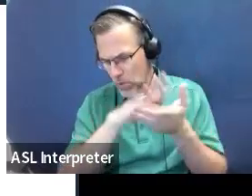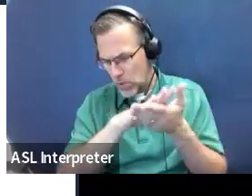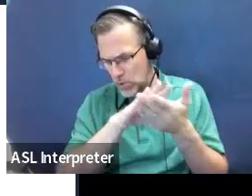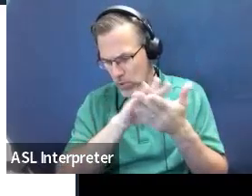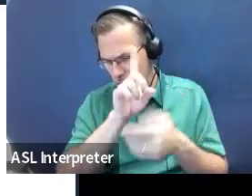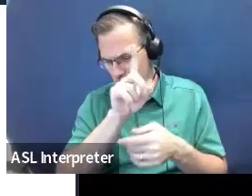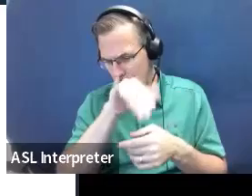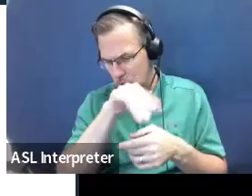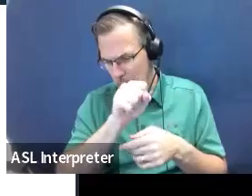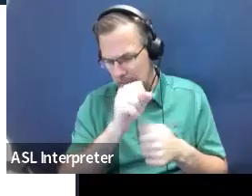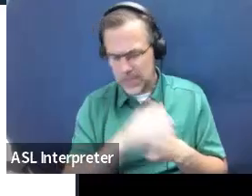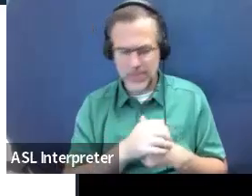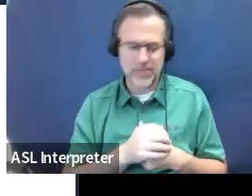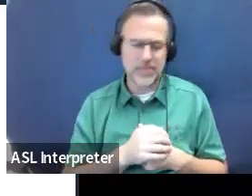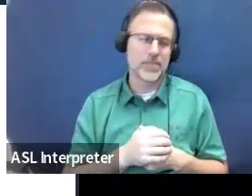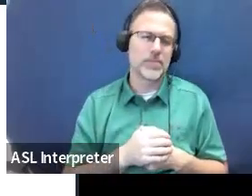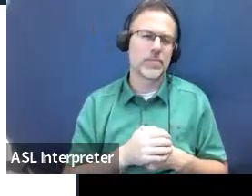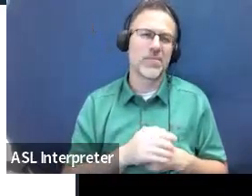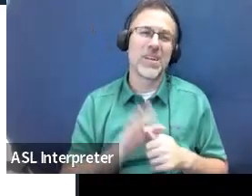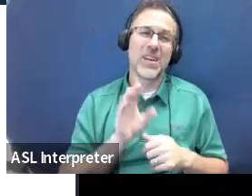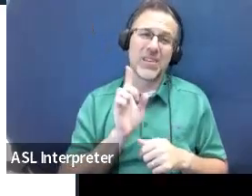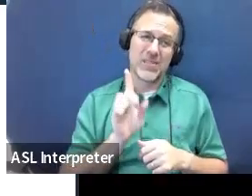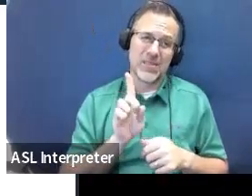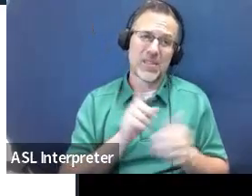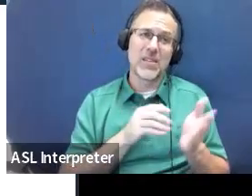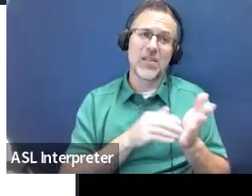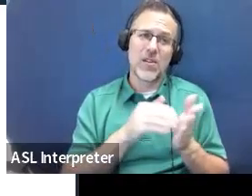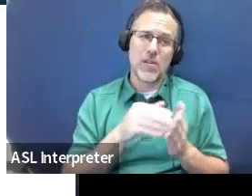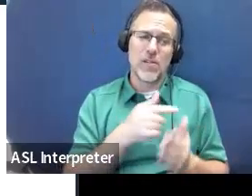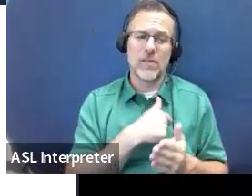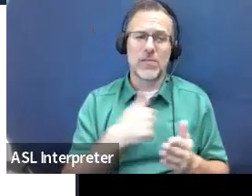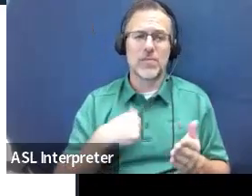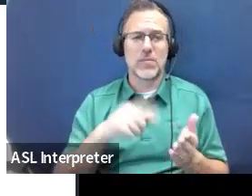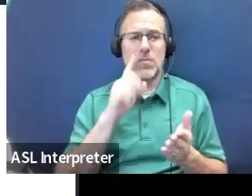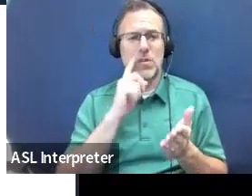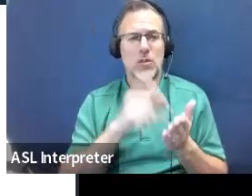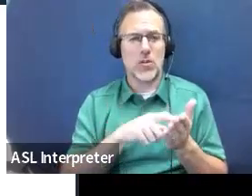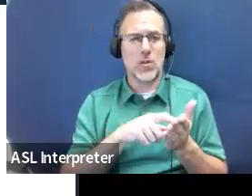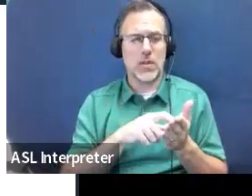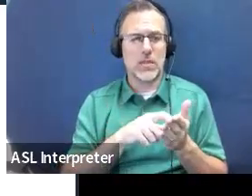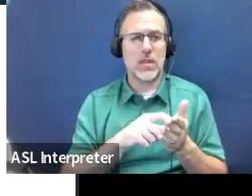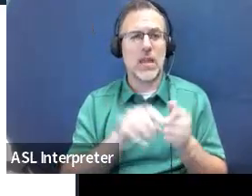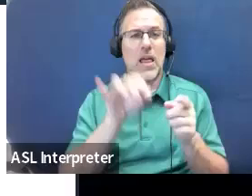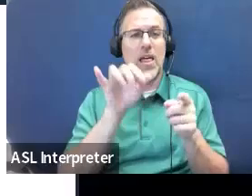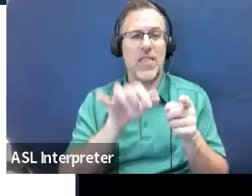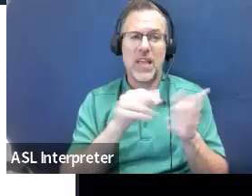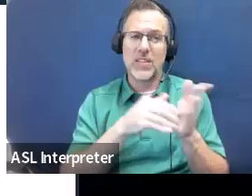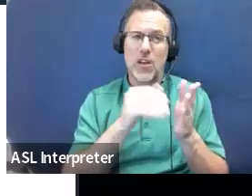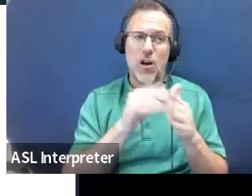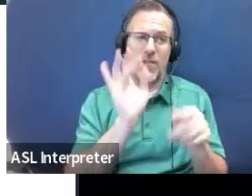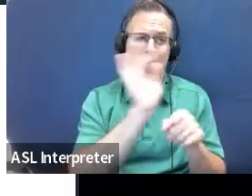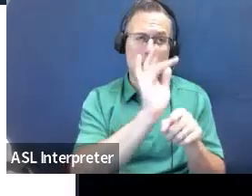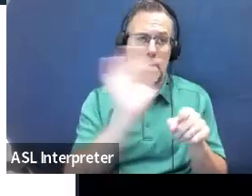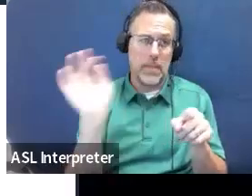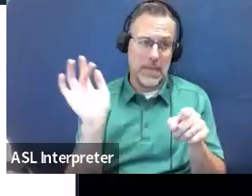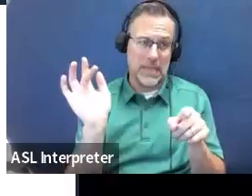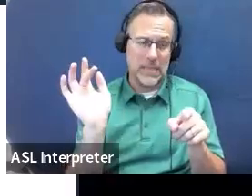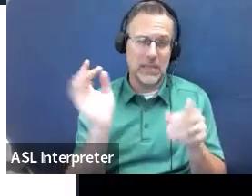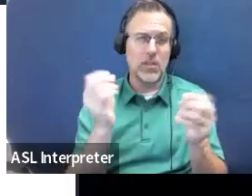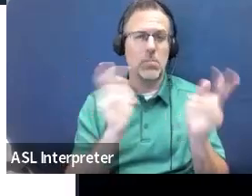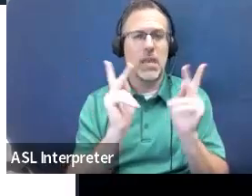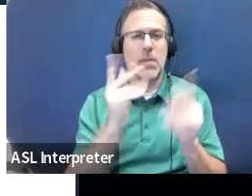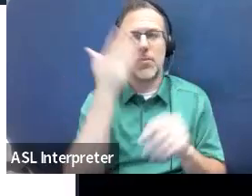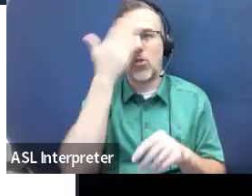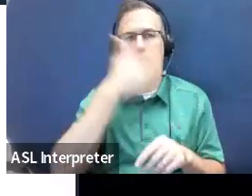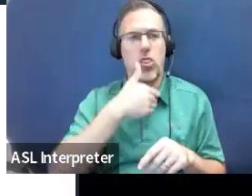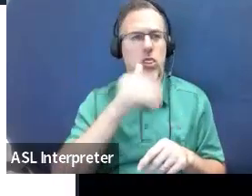we notice when we go on site and review is that this is often left blank. So just be mindful that if